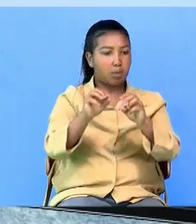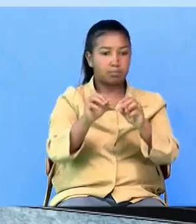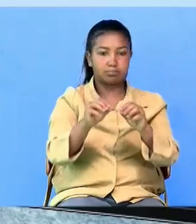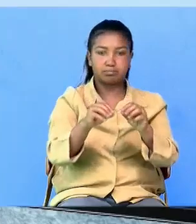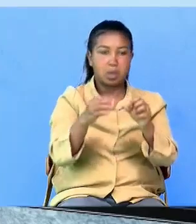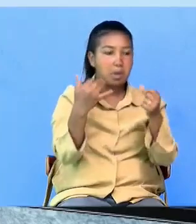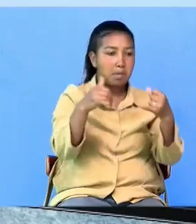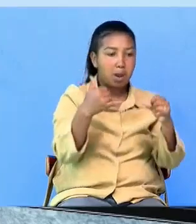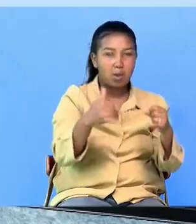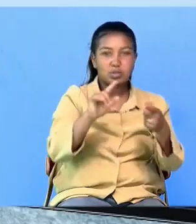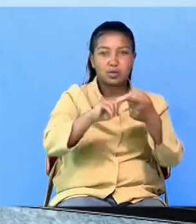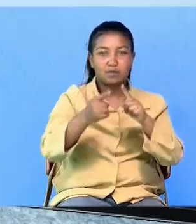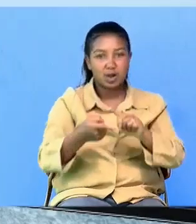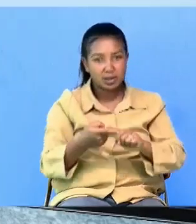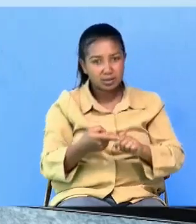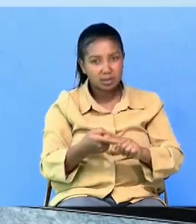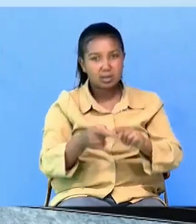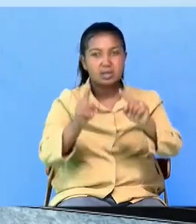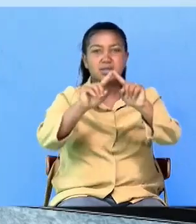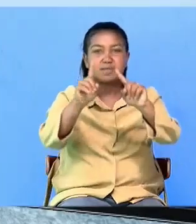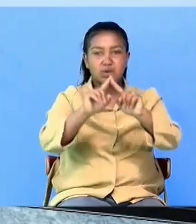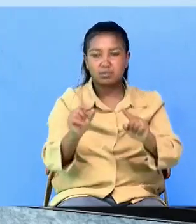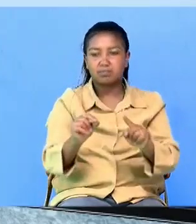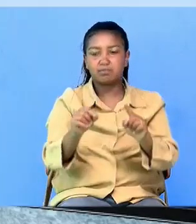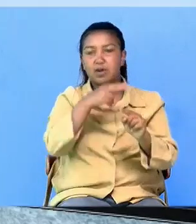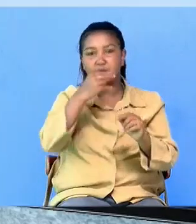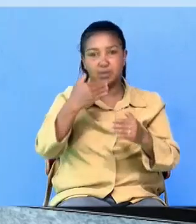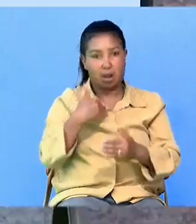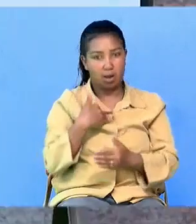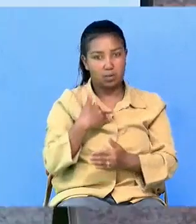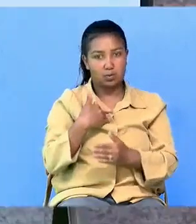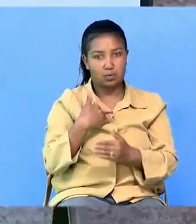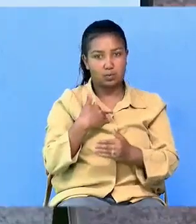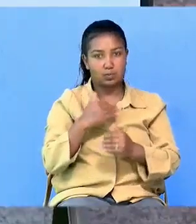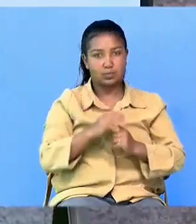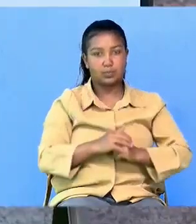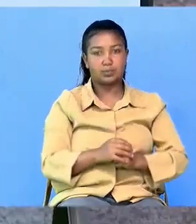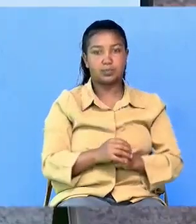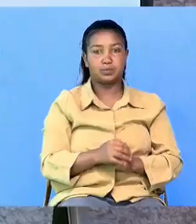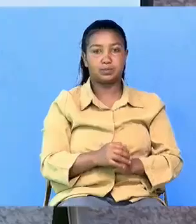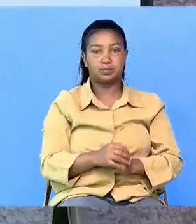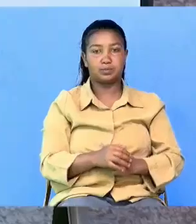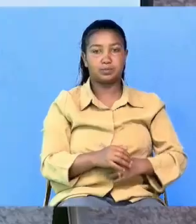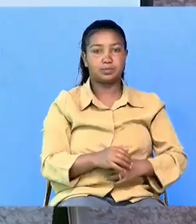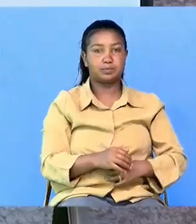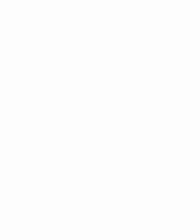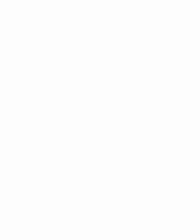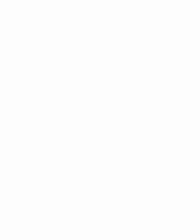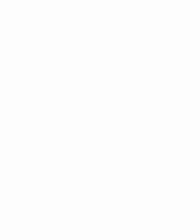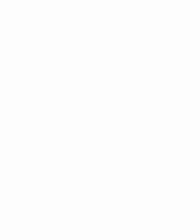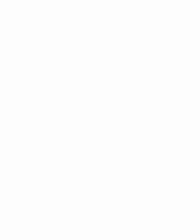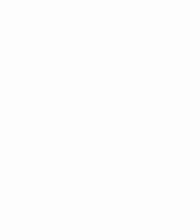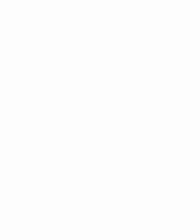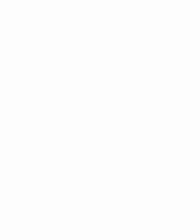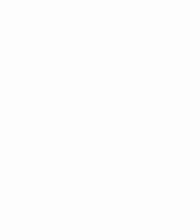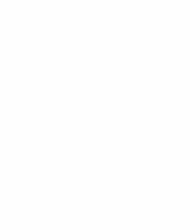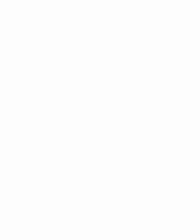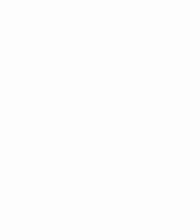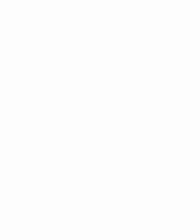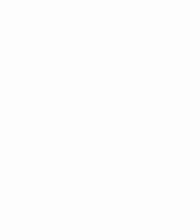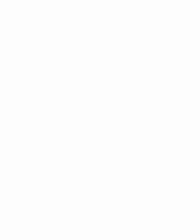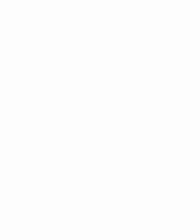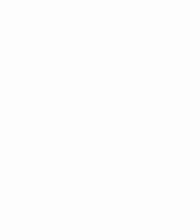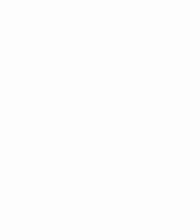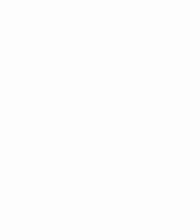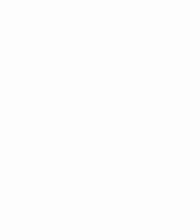the friends using different kinds of verbs so as to use in such a way. Okay, I play, you can